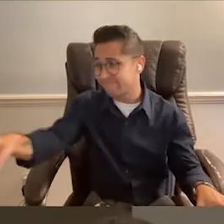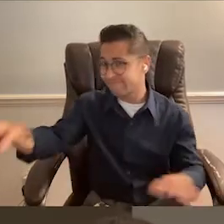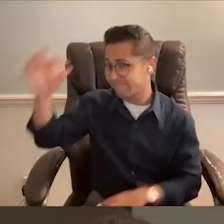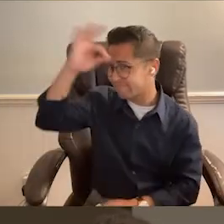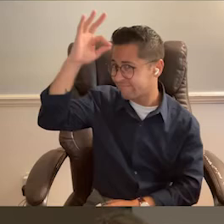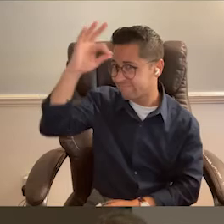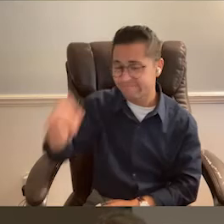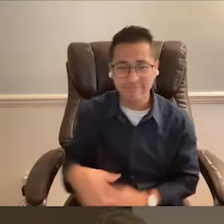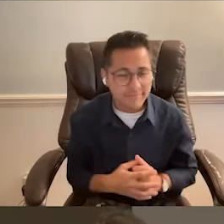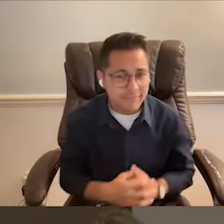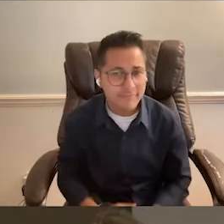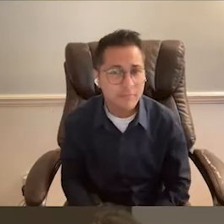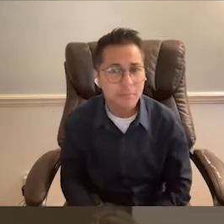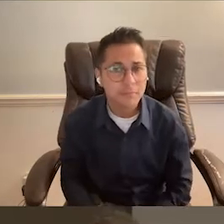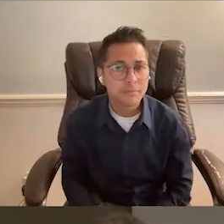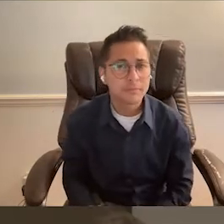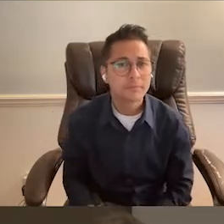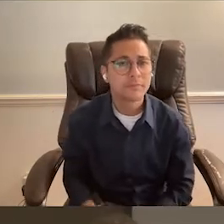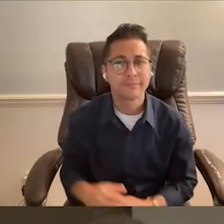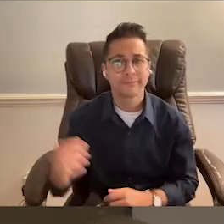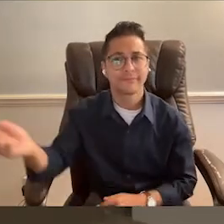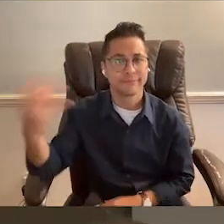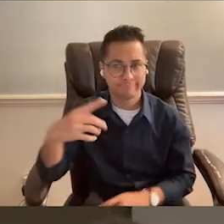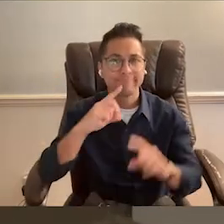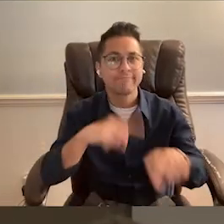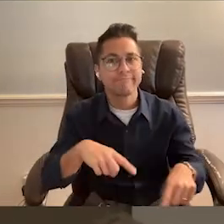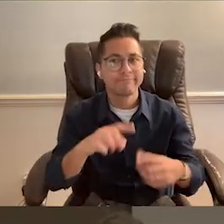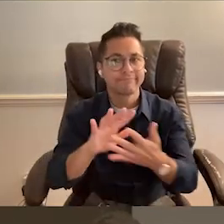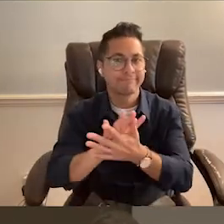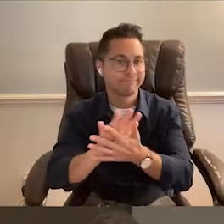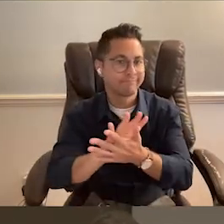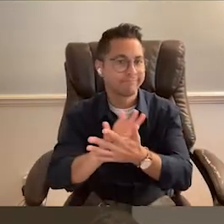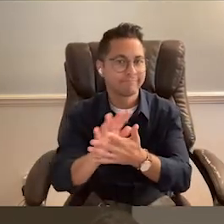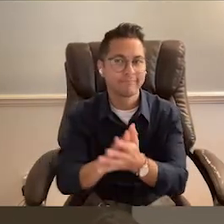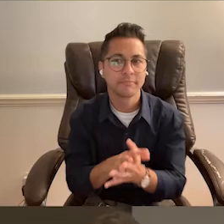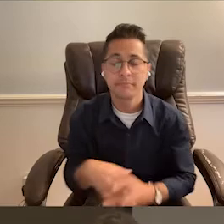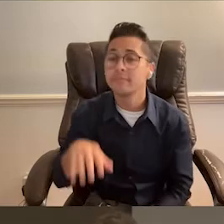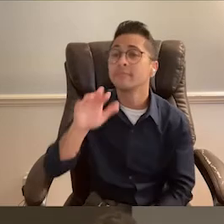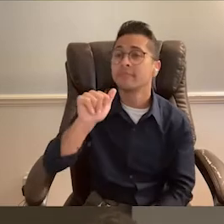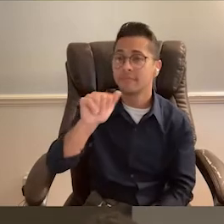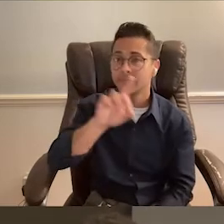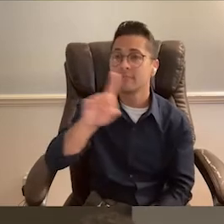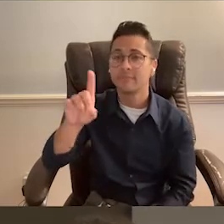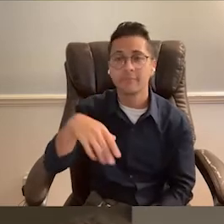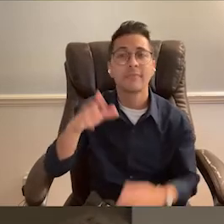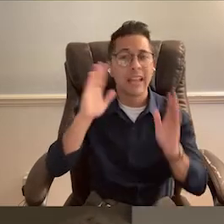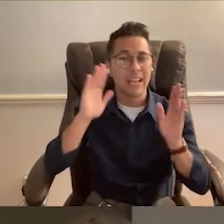those acronyms is. You know, I live in acronym world. He So. doesn't. Okay. Oppositional defiance